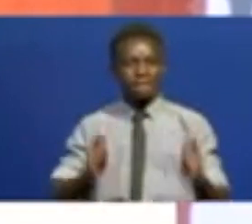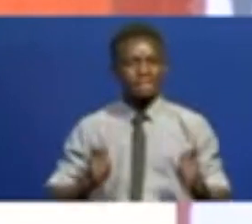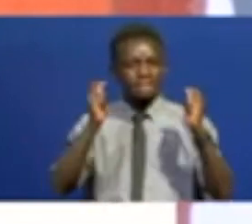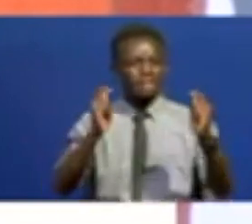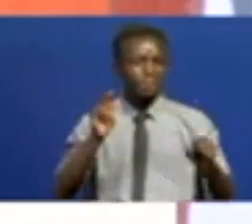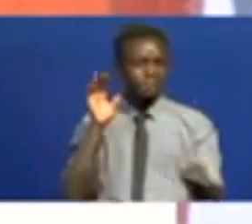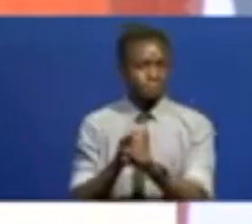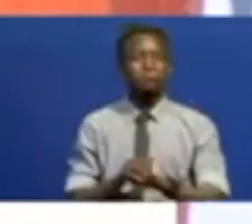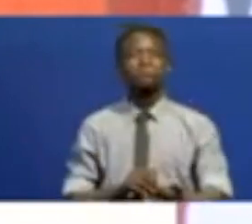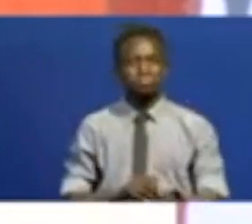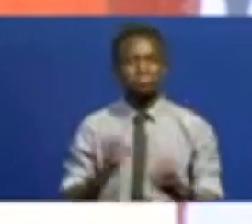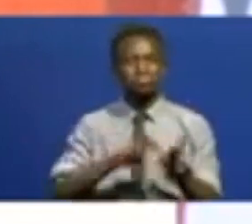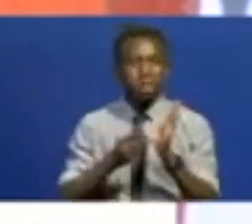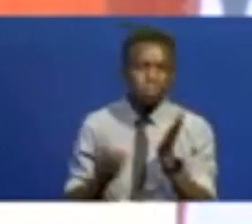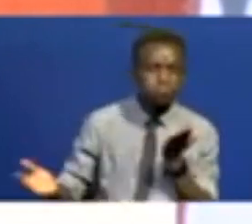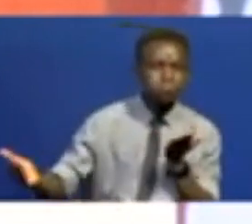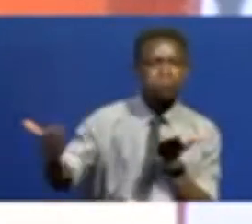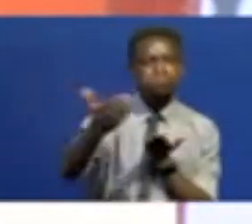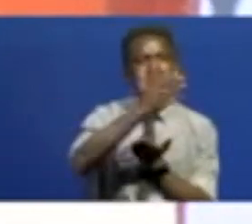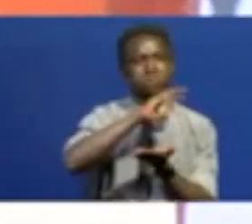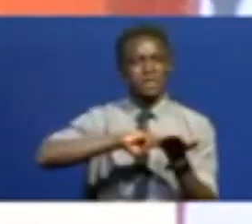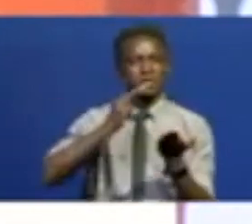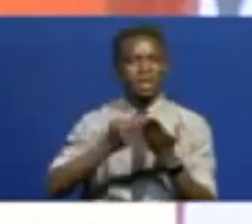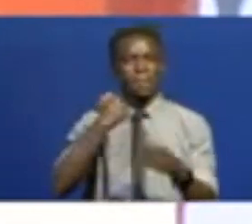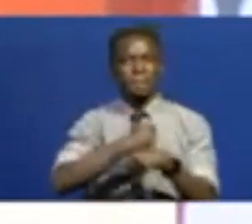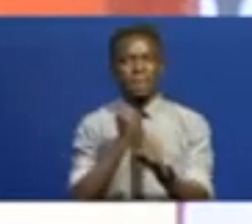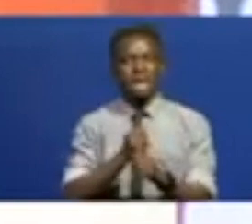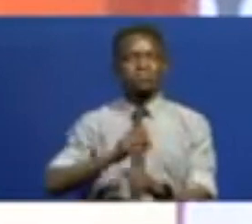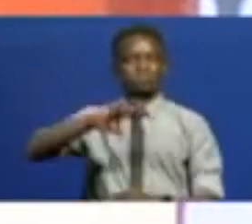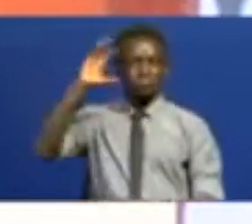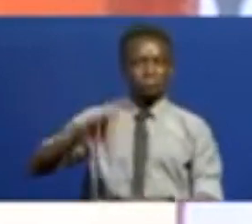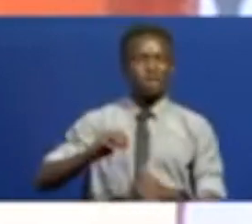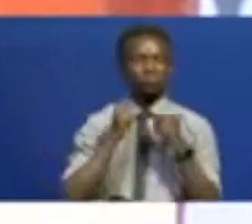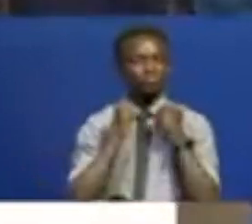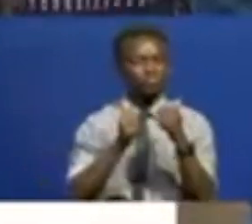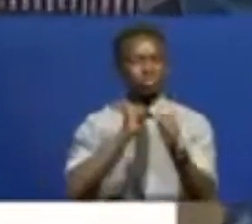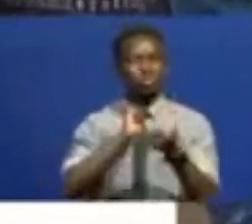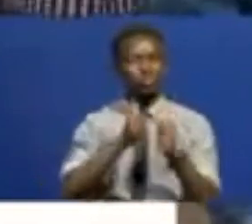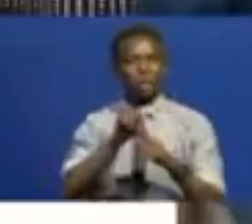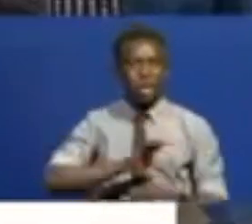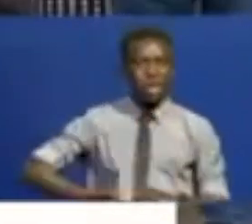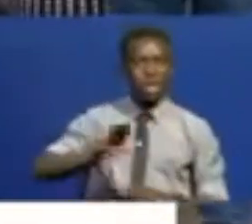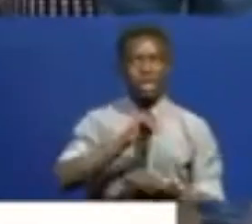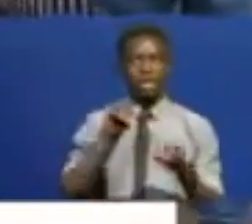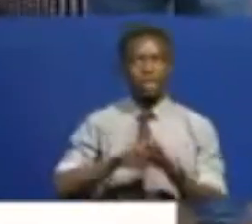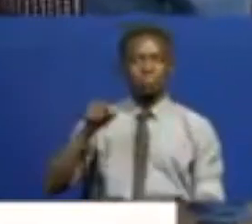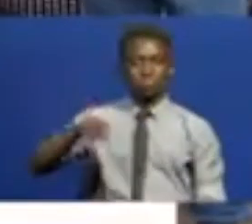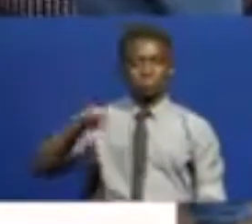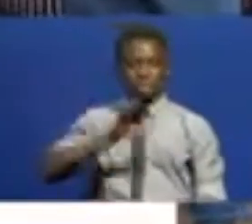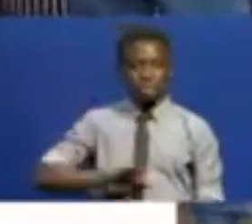mobilizing resources to put up a fitting sporting monument at Kapkatet. This year's Mashujaa